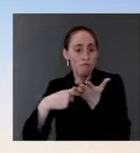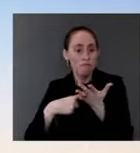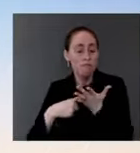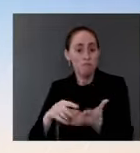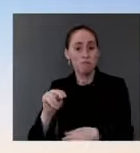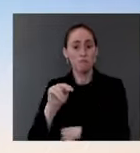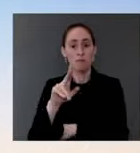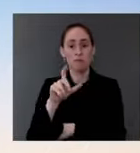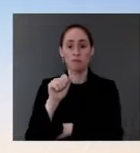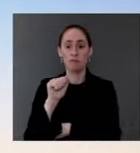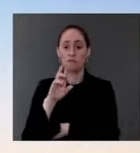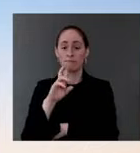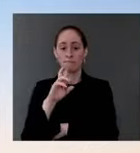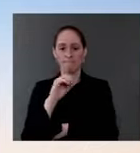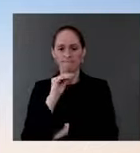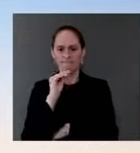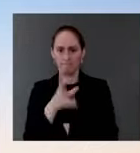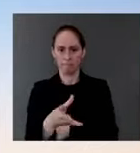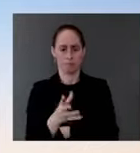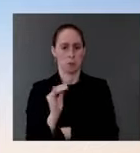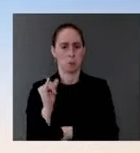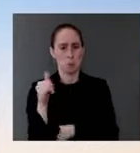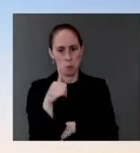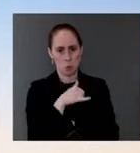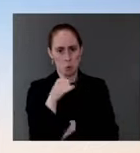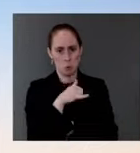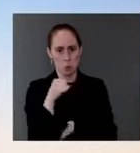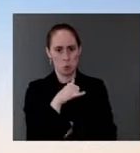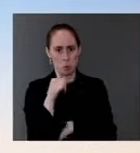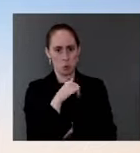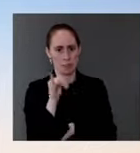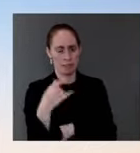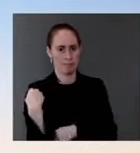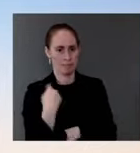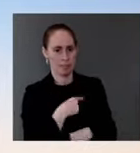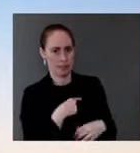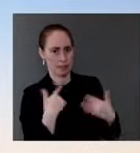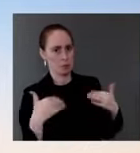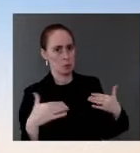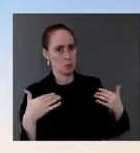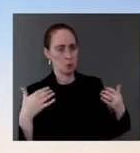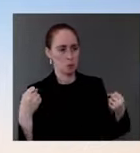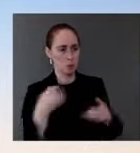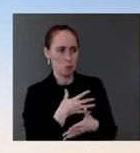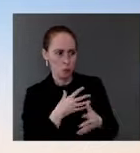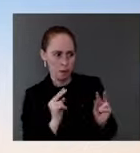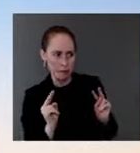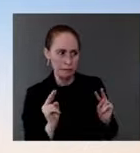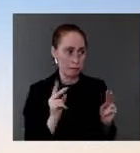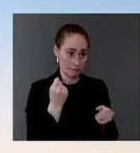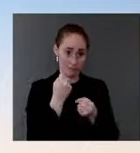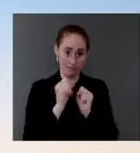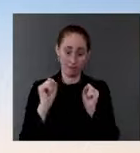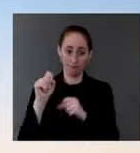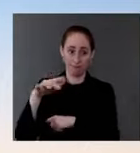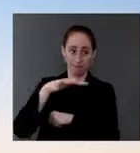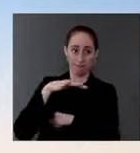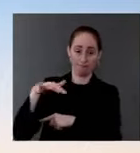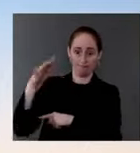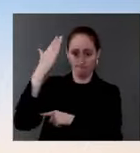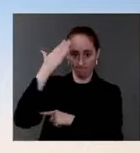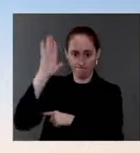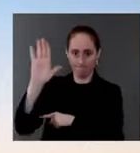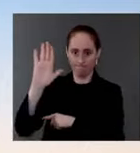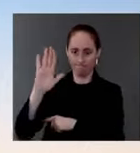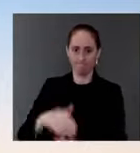reduction in everyone's security and is ultimately has enormously negative impacts globally.